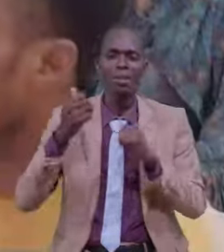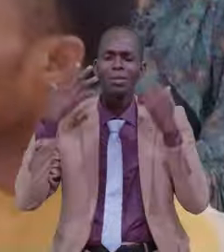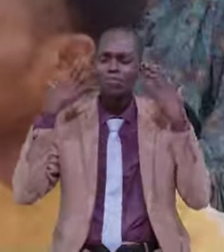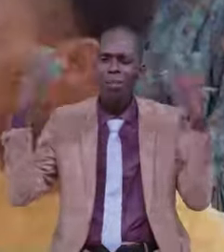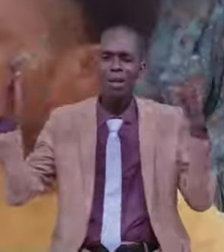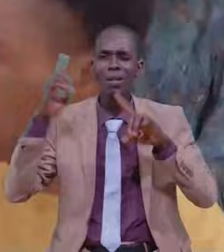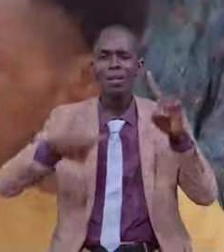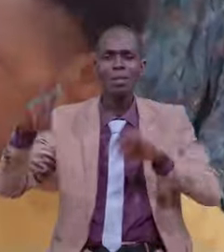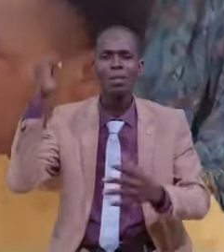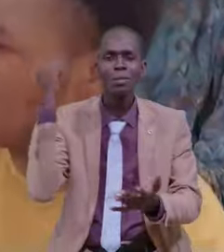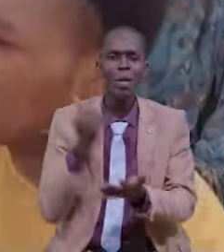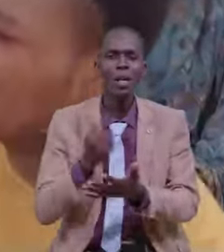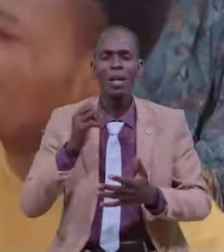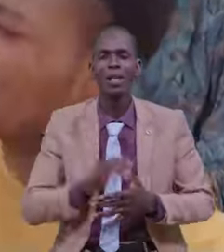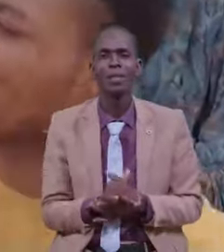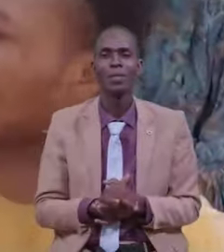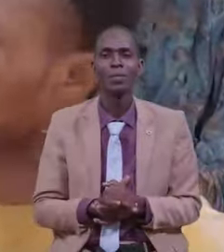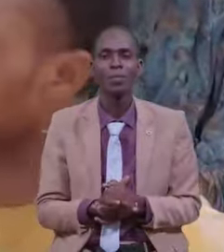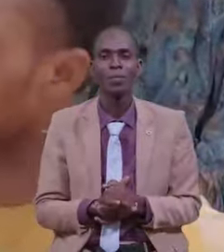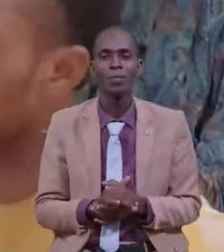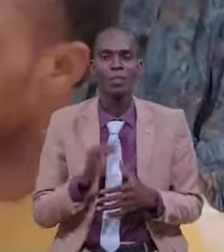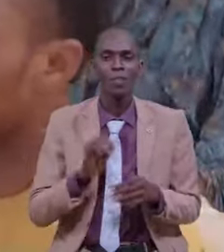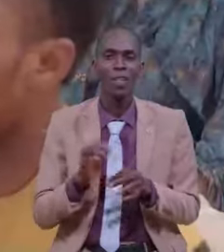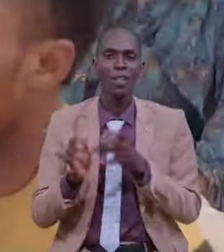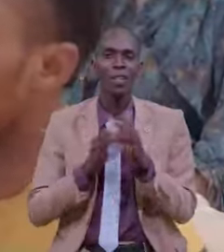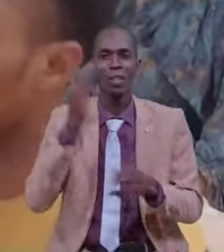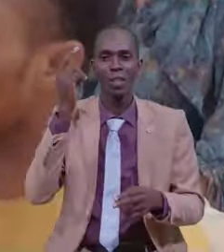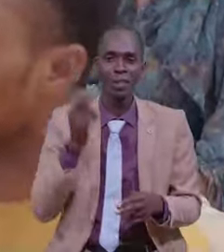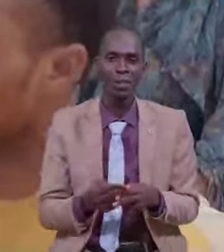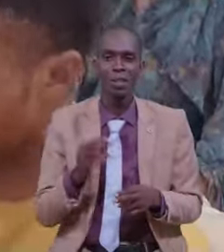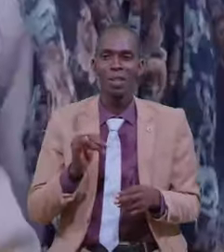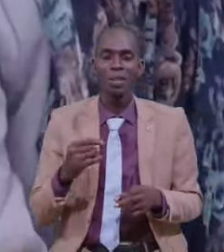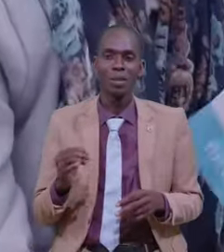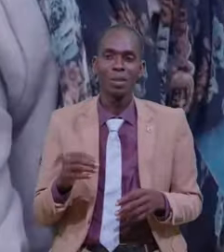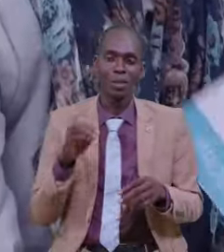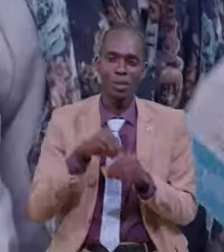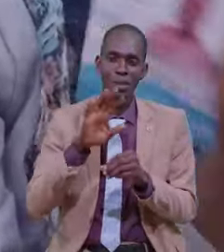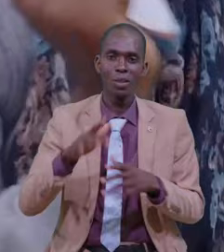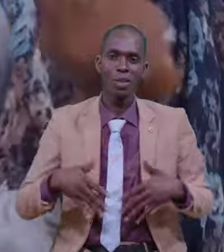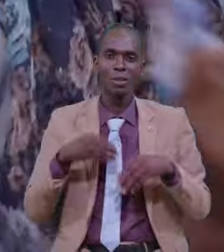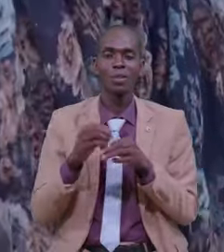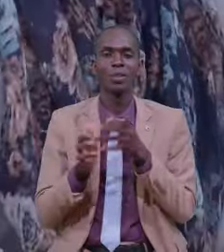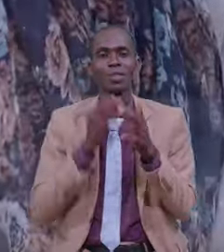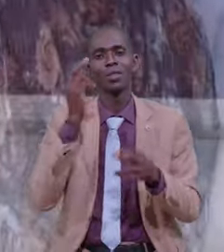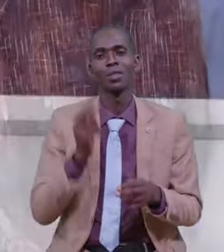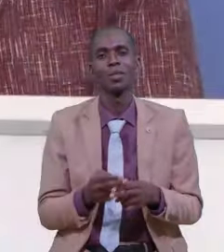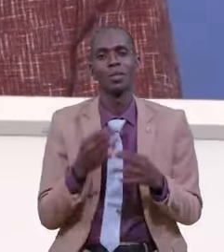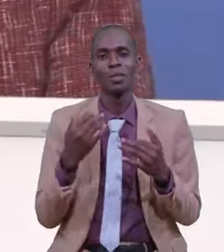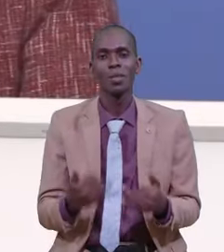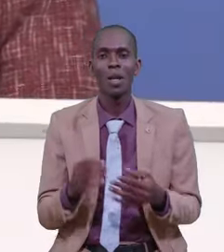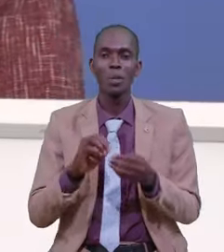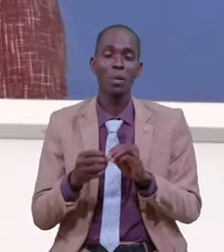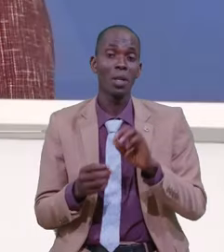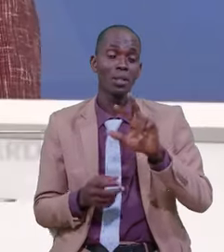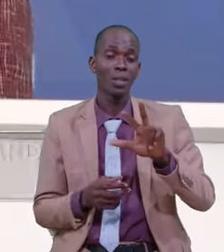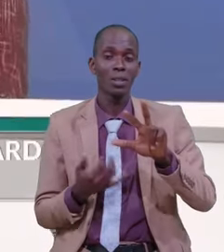Higher. In Jesus' name, in your life. I come to number 2